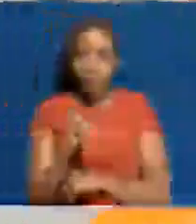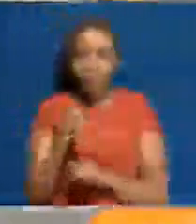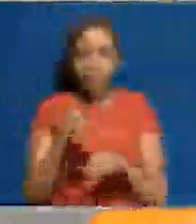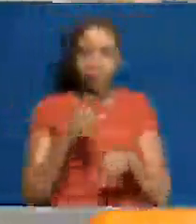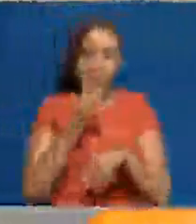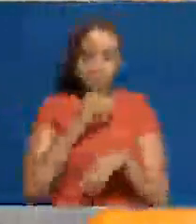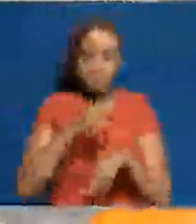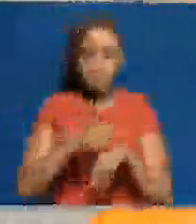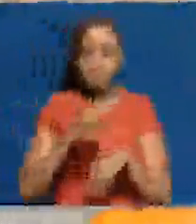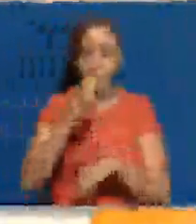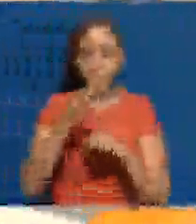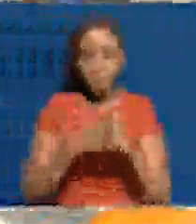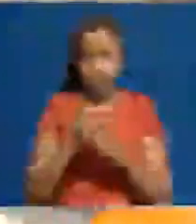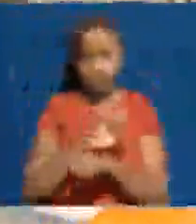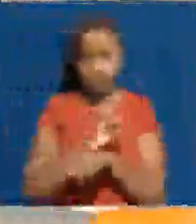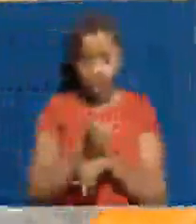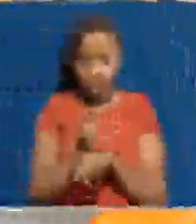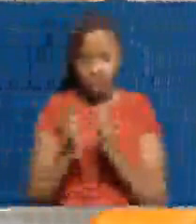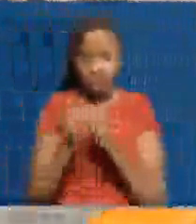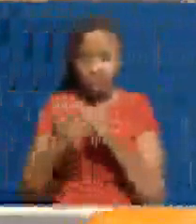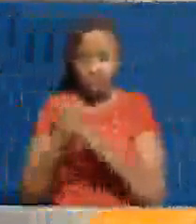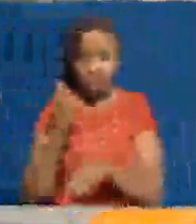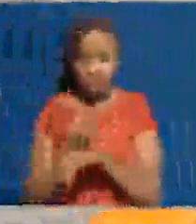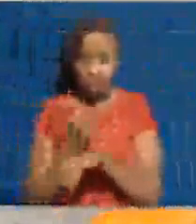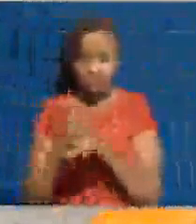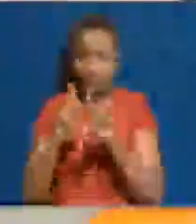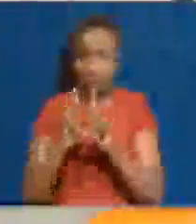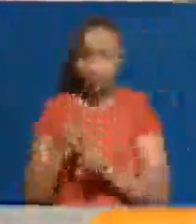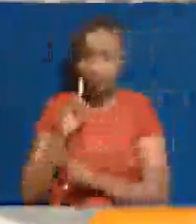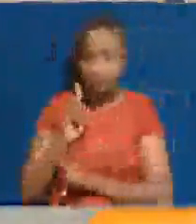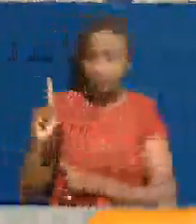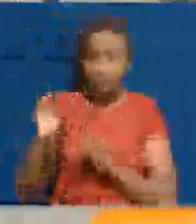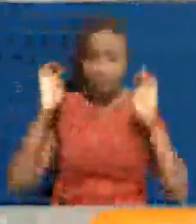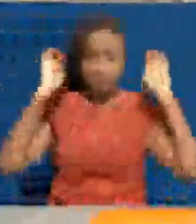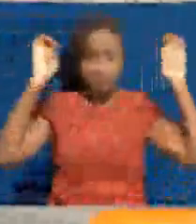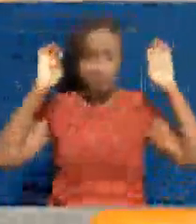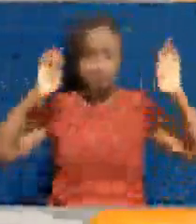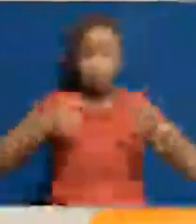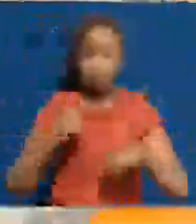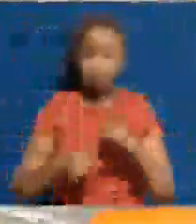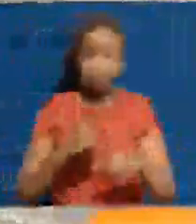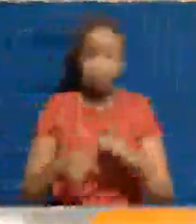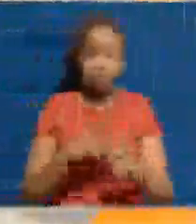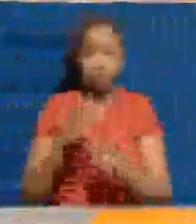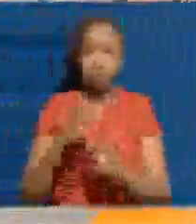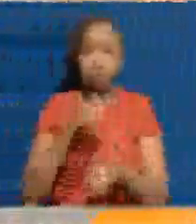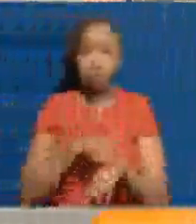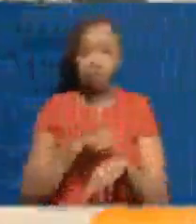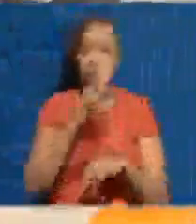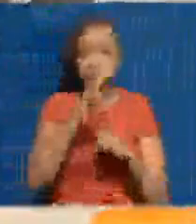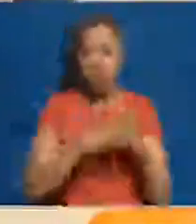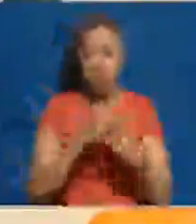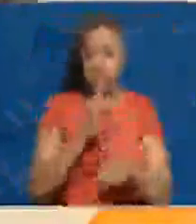28 minutes and 19 seconds. It was a clean sweep for the host nation Ethiopia as Zenebe Ayala came home second in a time of